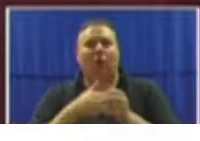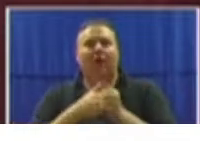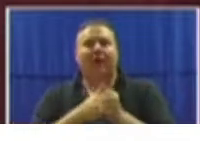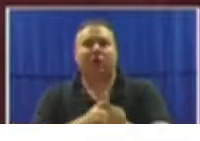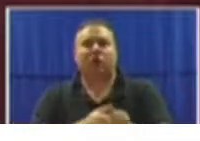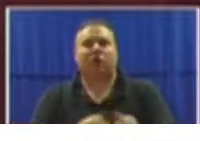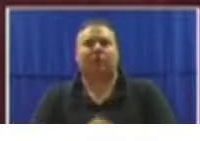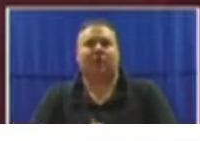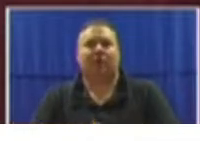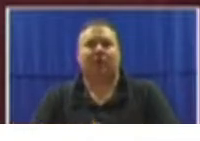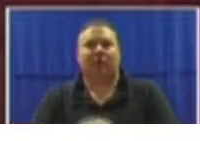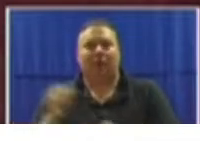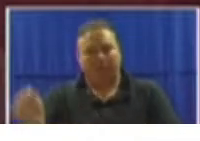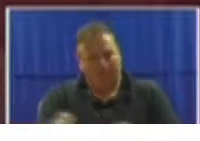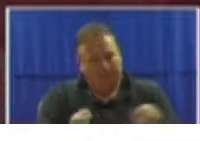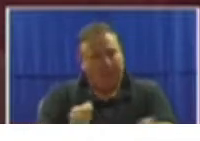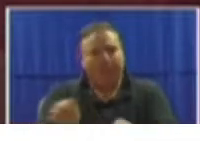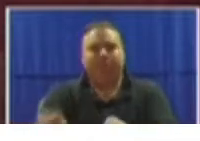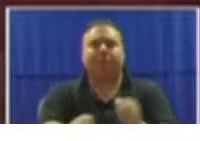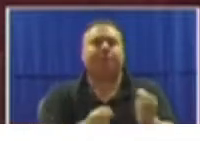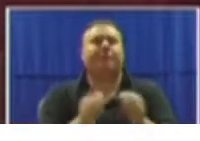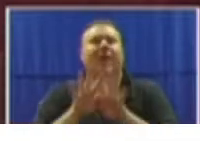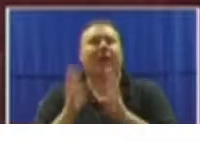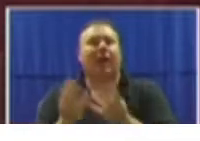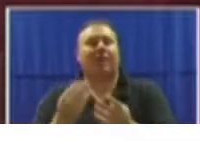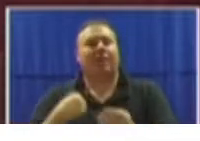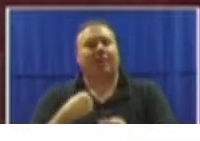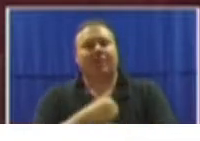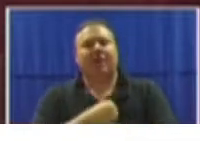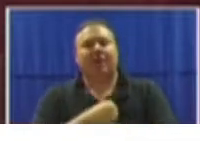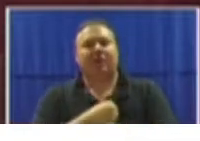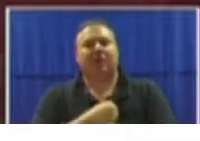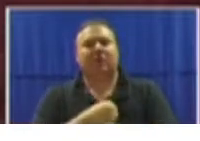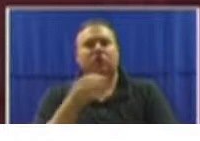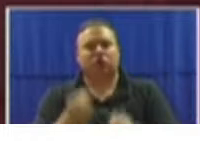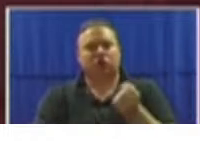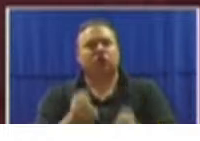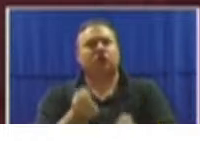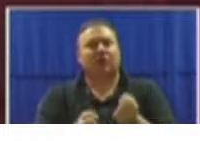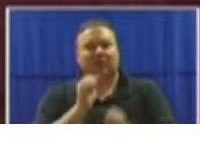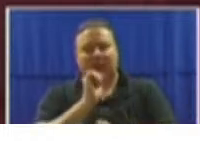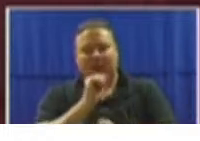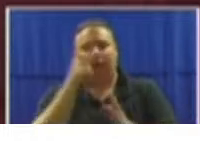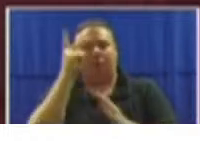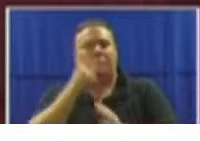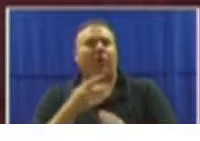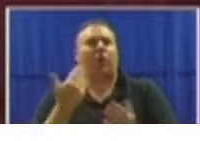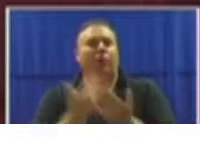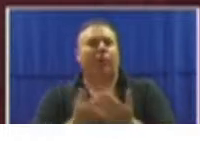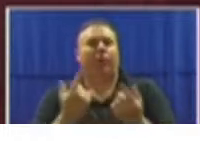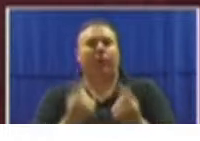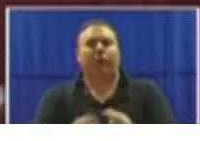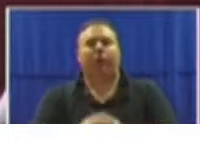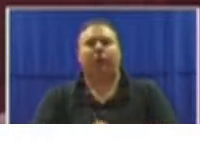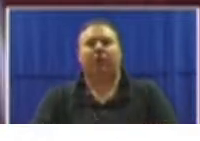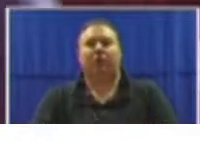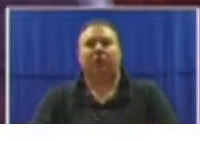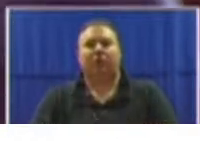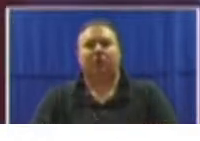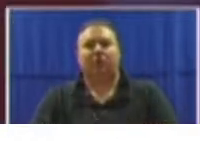in place cabinet members that would do justice to their respective portfolios. I thank you.